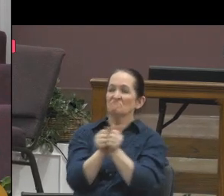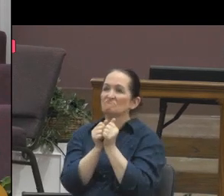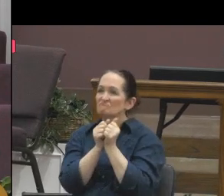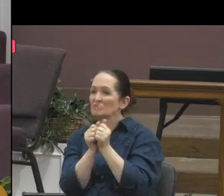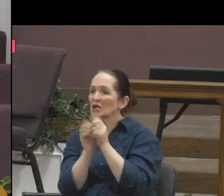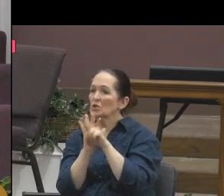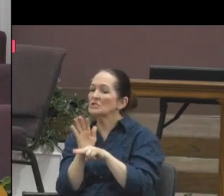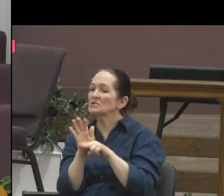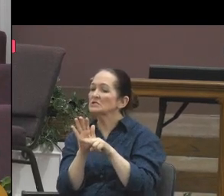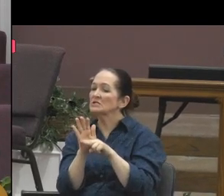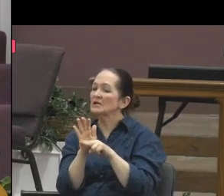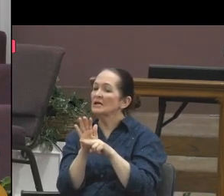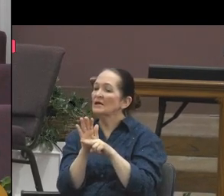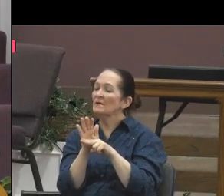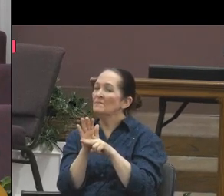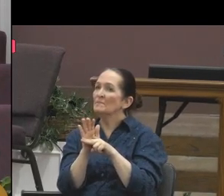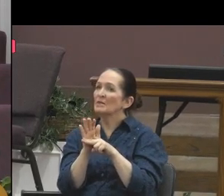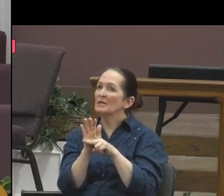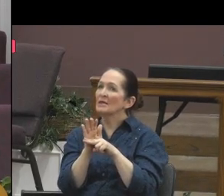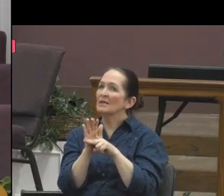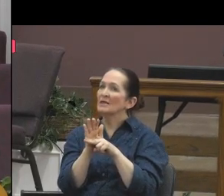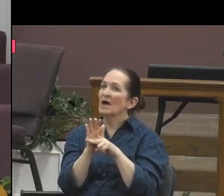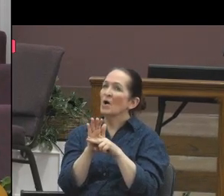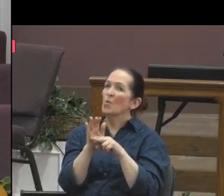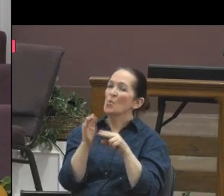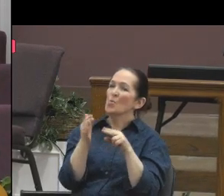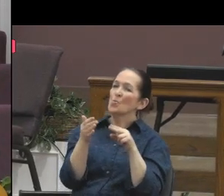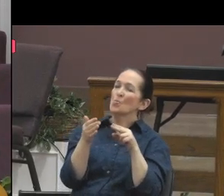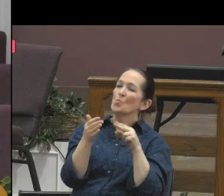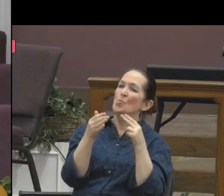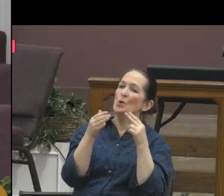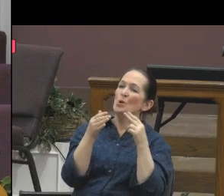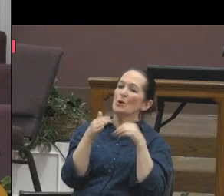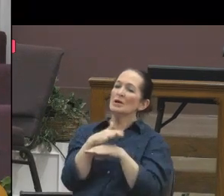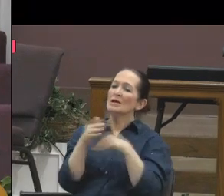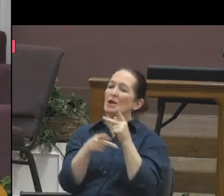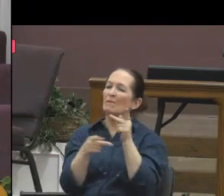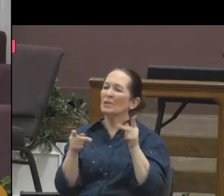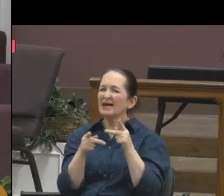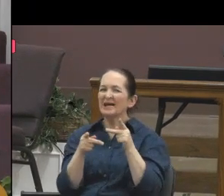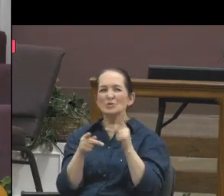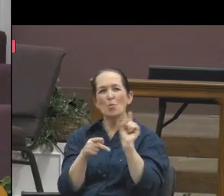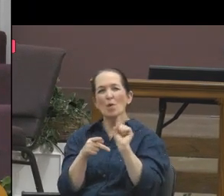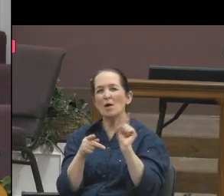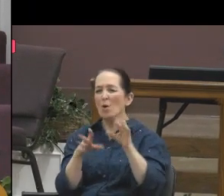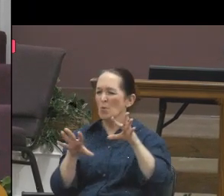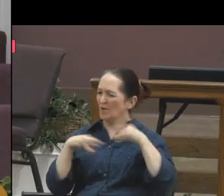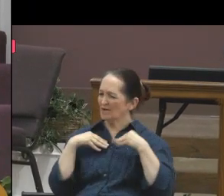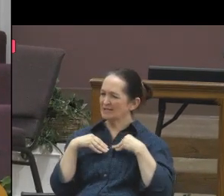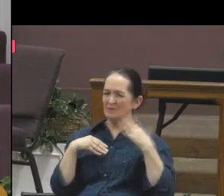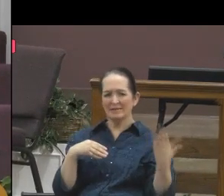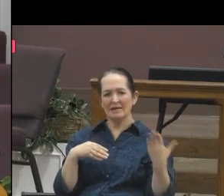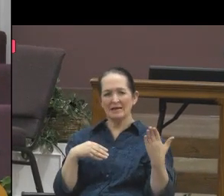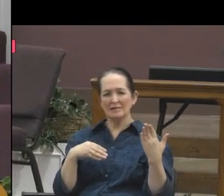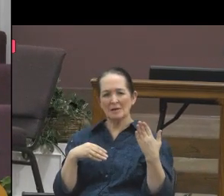brought us to the point where we have accepted things as right when they are wrong.